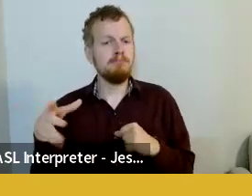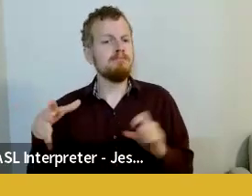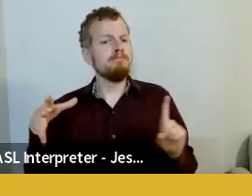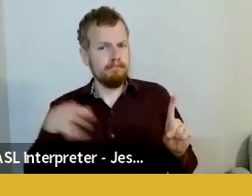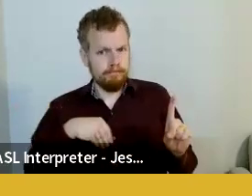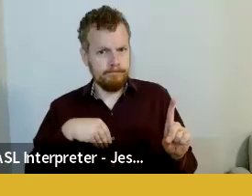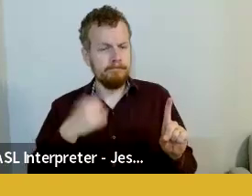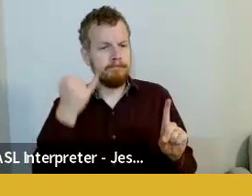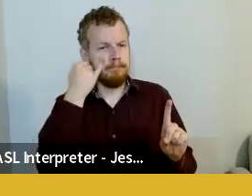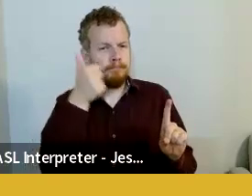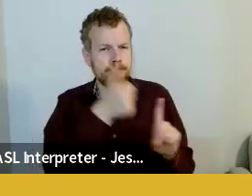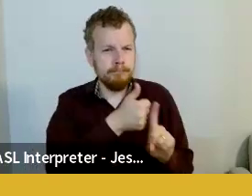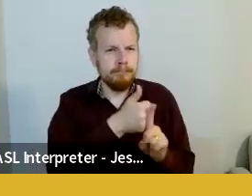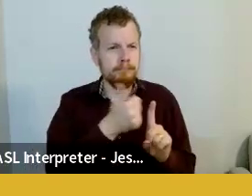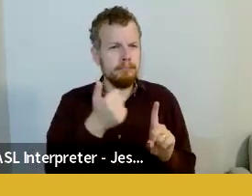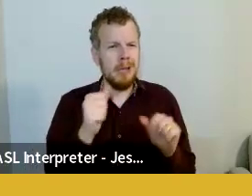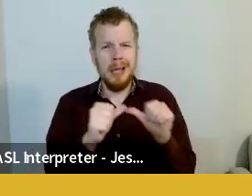social agencies or clergy.